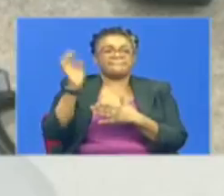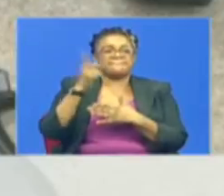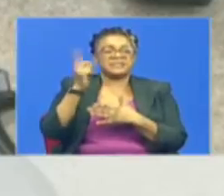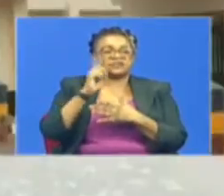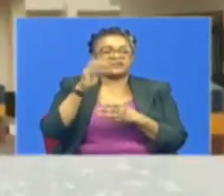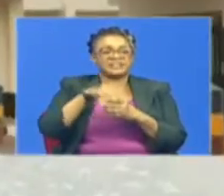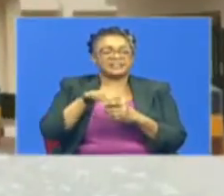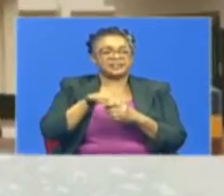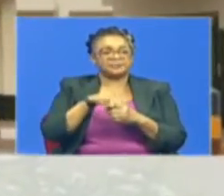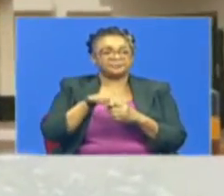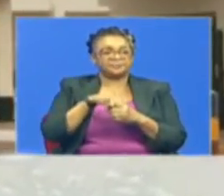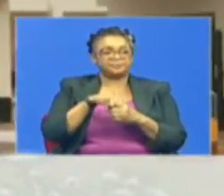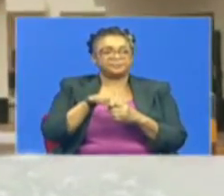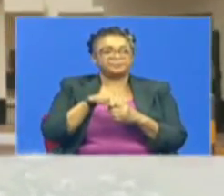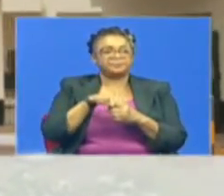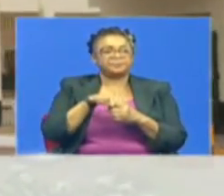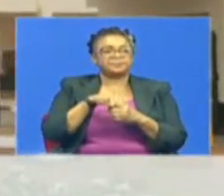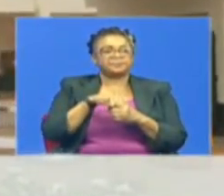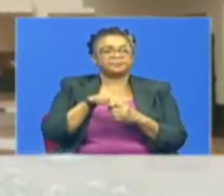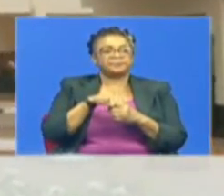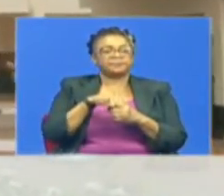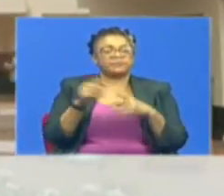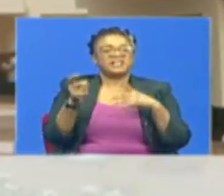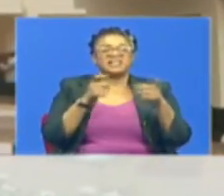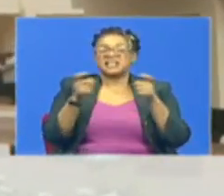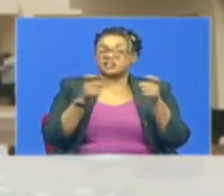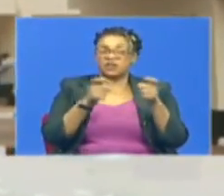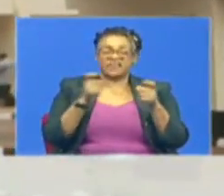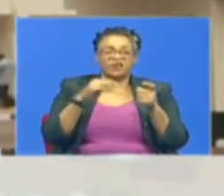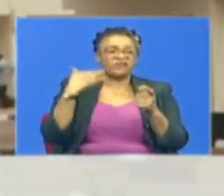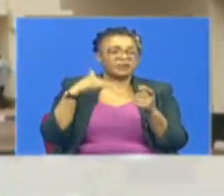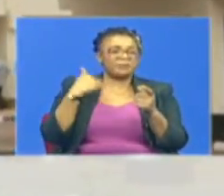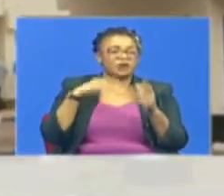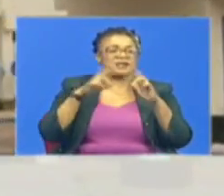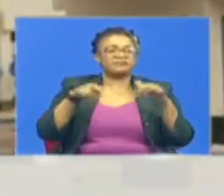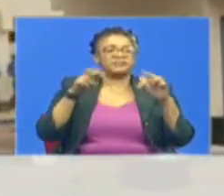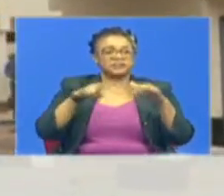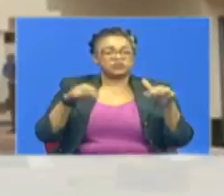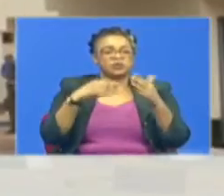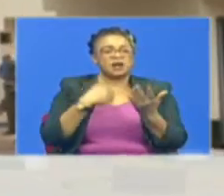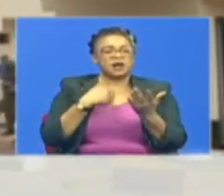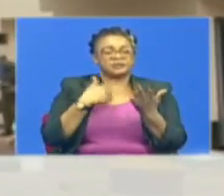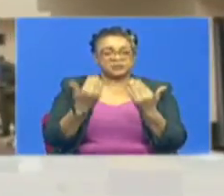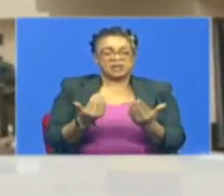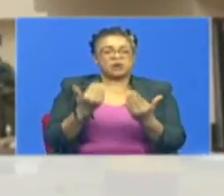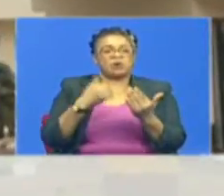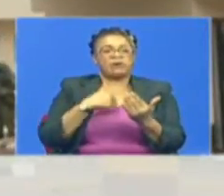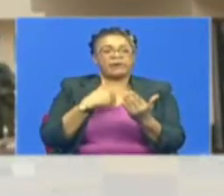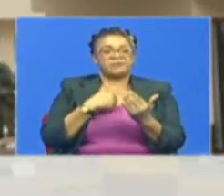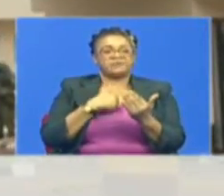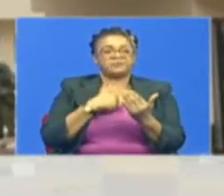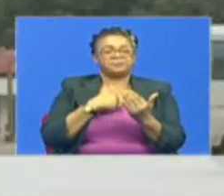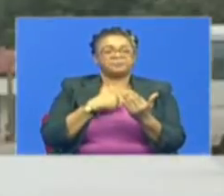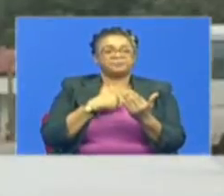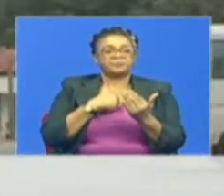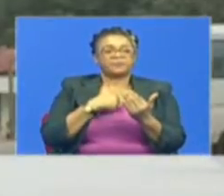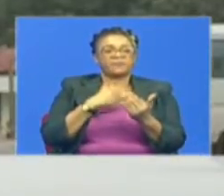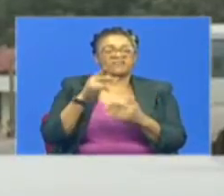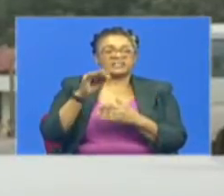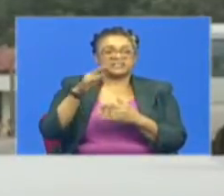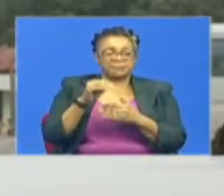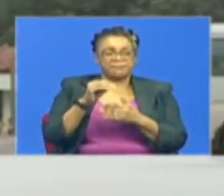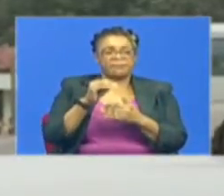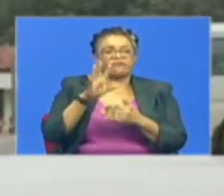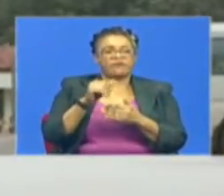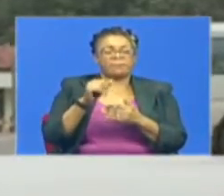Interior. The Directorate of Criminal Investigations has now set up an elite team drawn from the